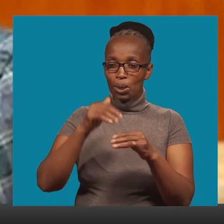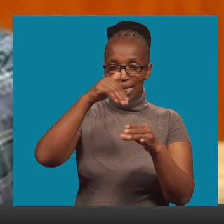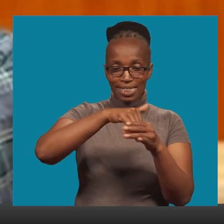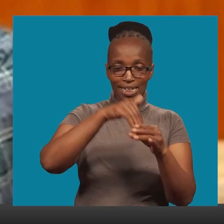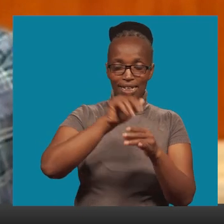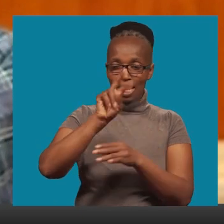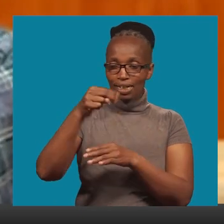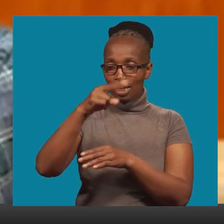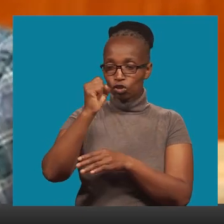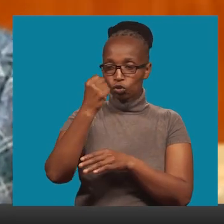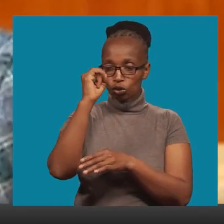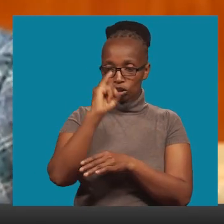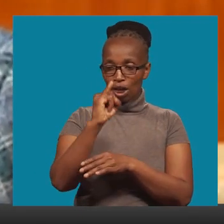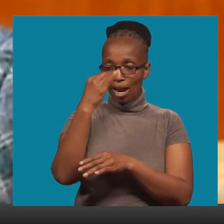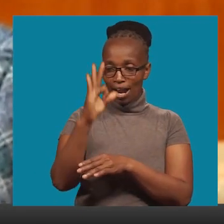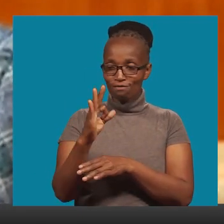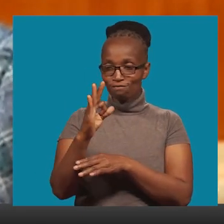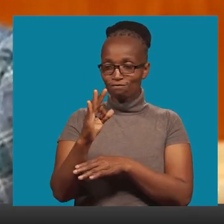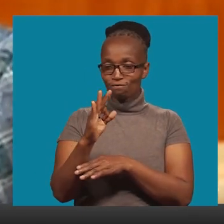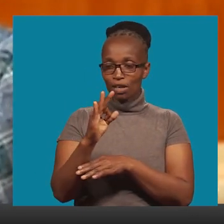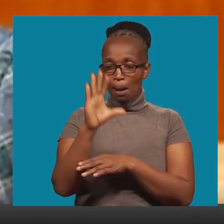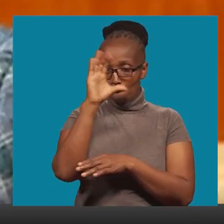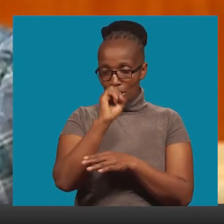individuals within the NHIF